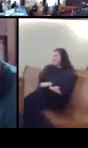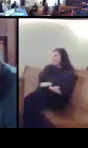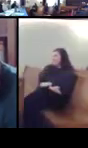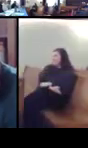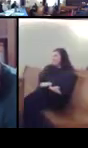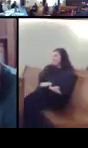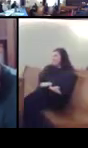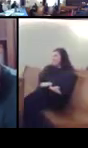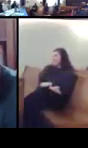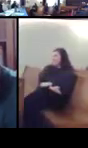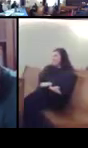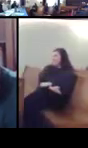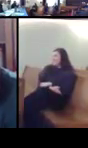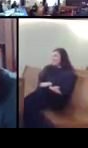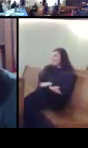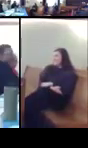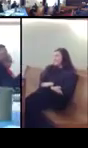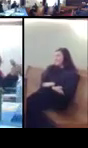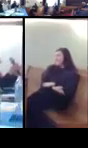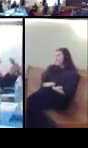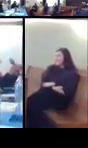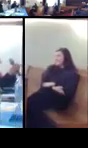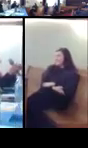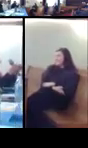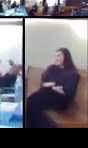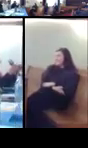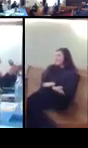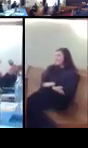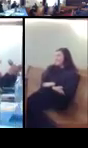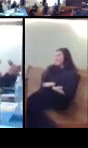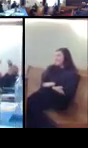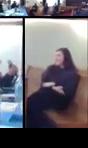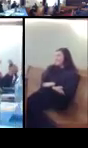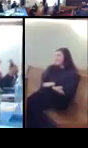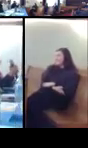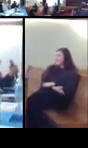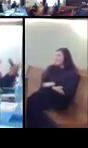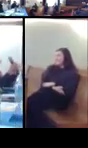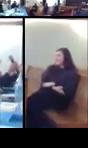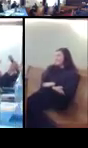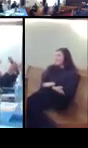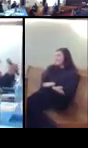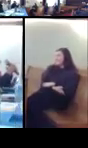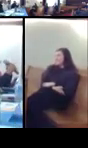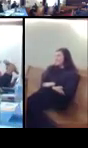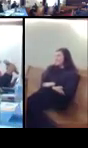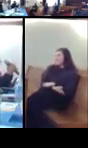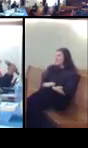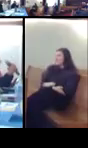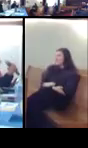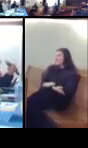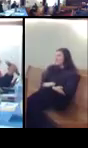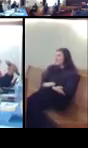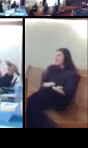I have a connection, a pretty deep connection here to the bill. Both my parents are Sunrise. I grew up in the bill. I've lived